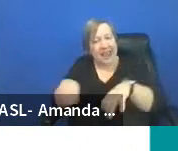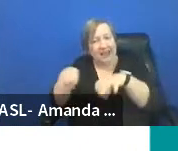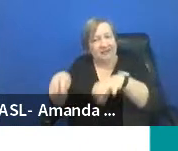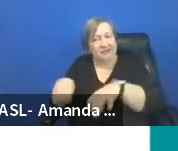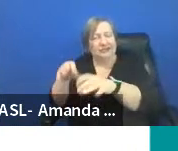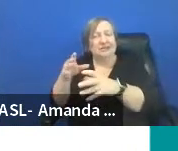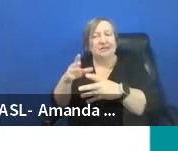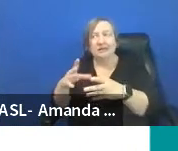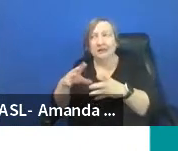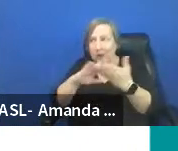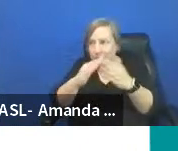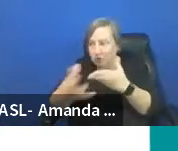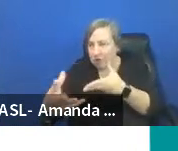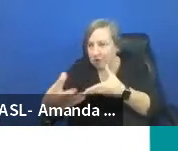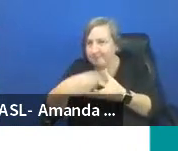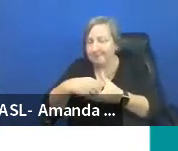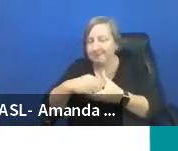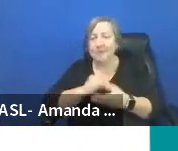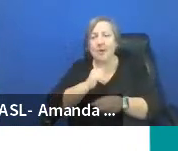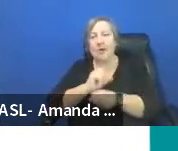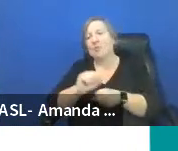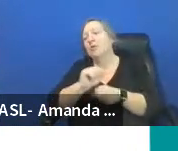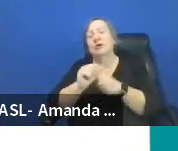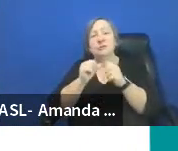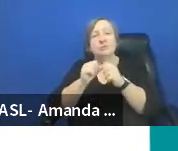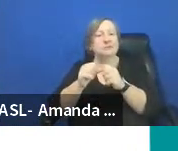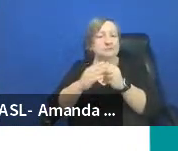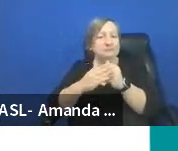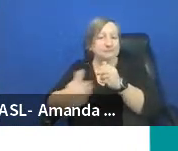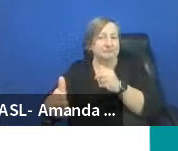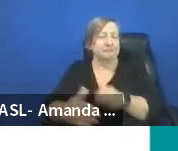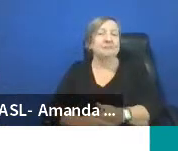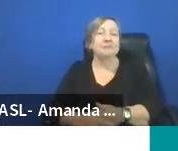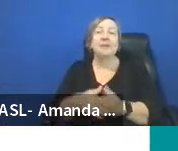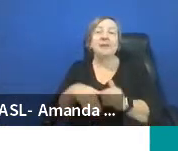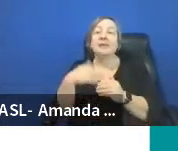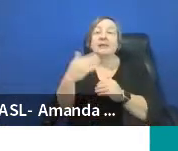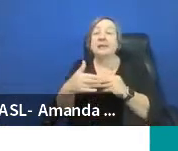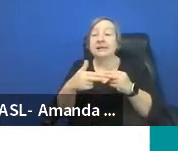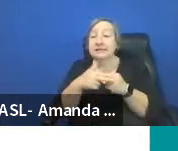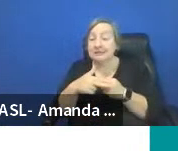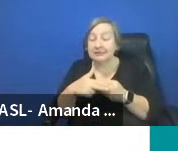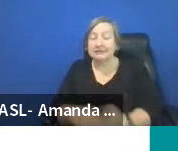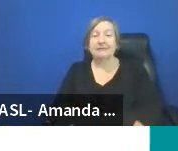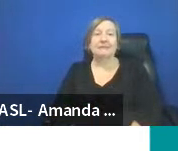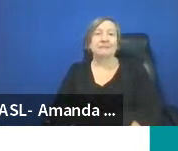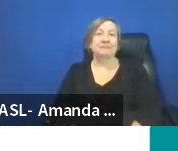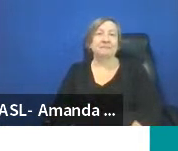with community around this work as we continue to move forward. Next slide.